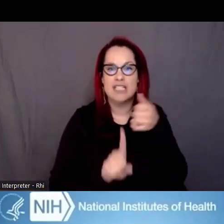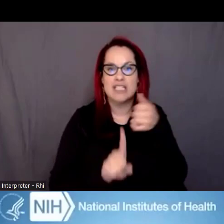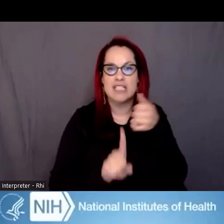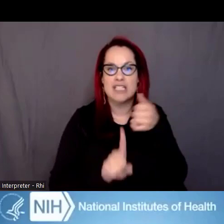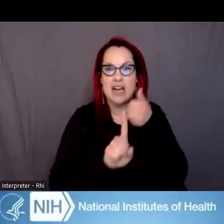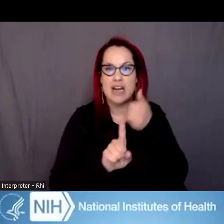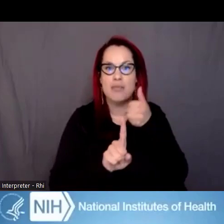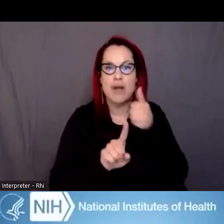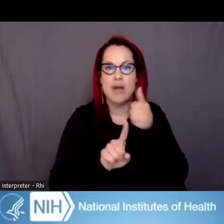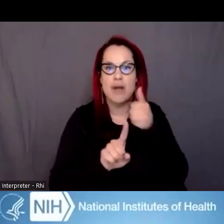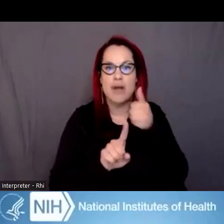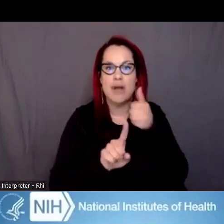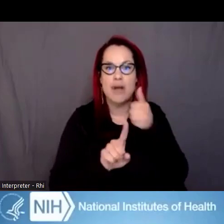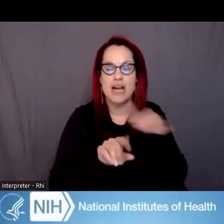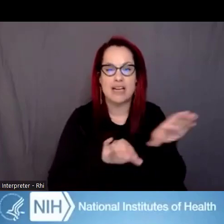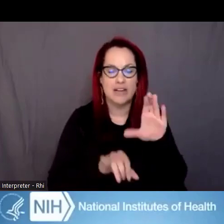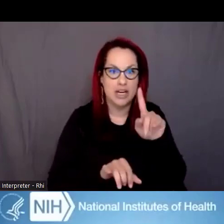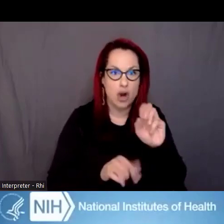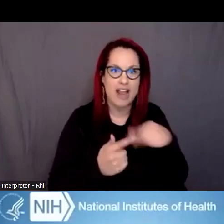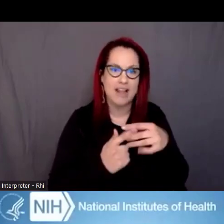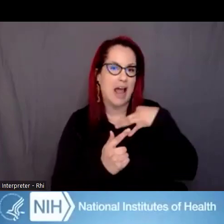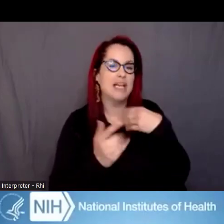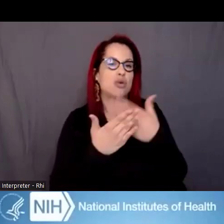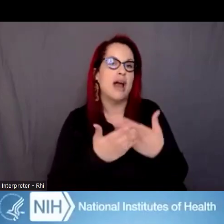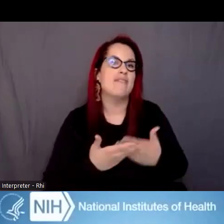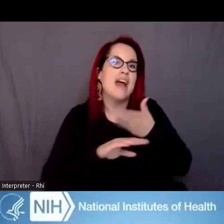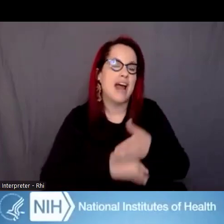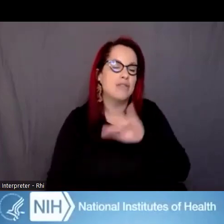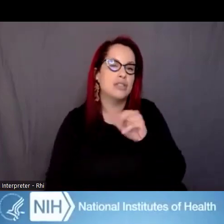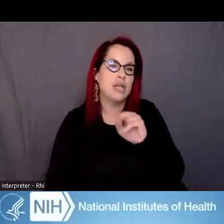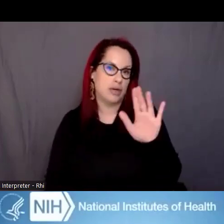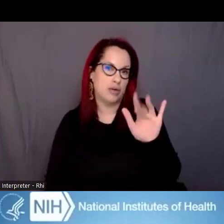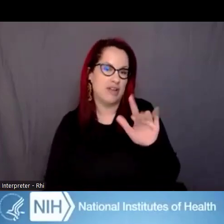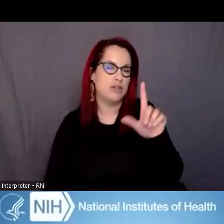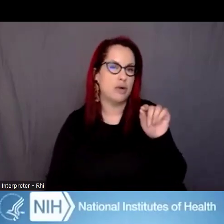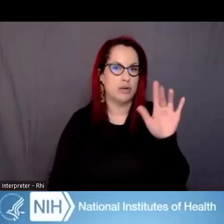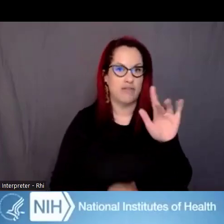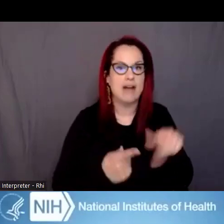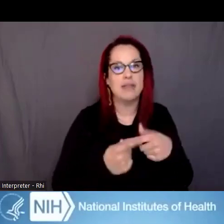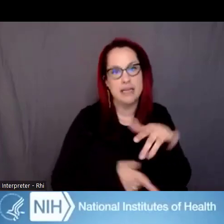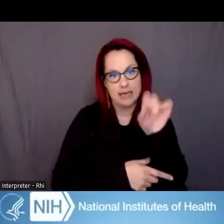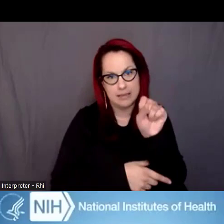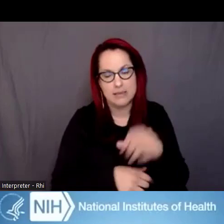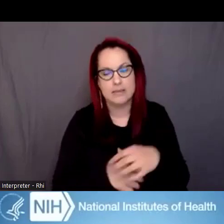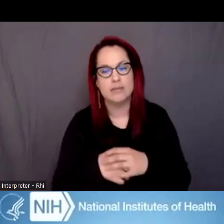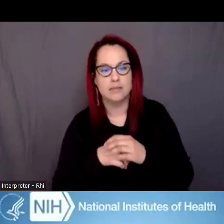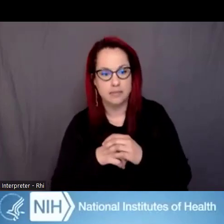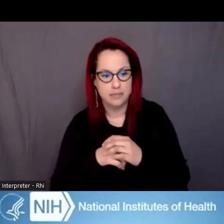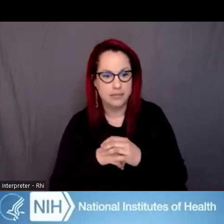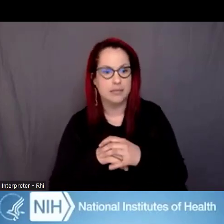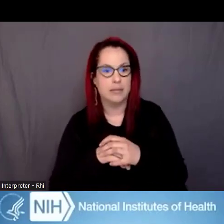are coming in after January 25th, 2025, then yeah.